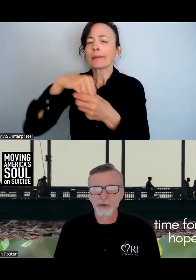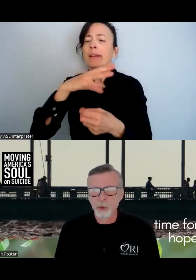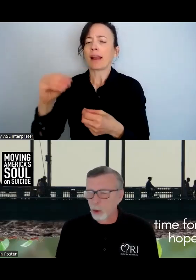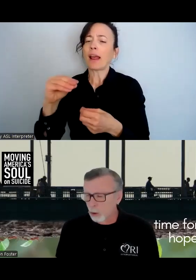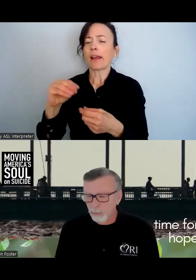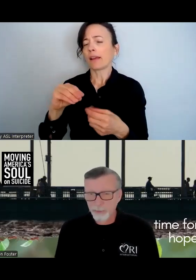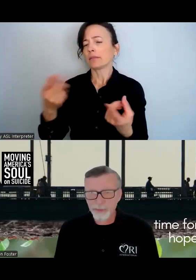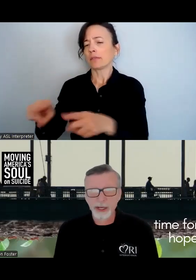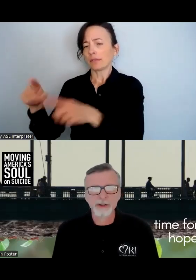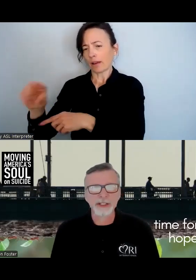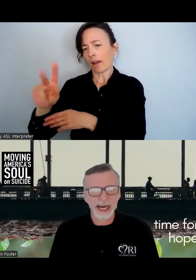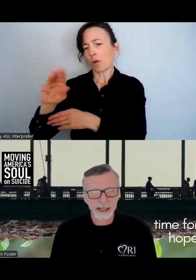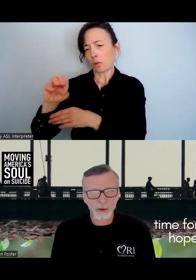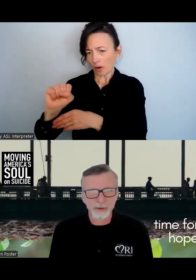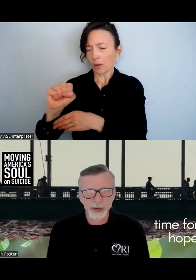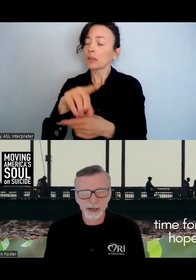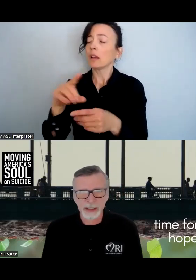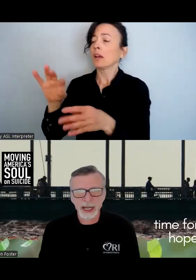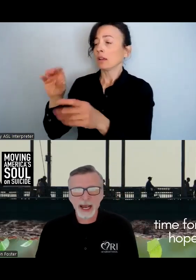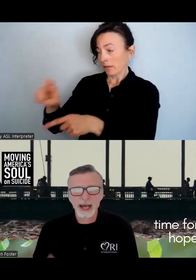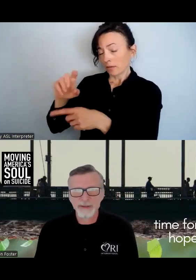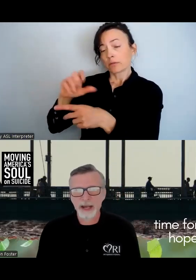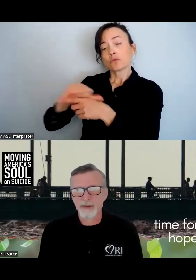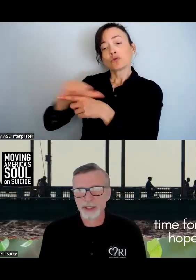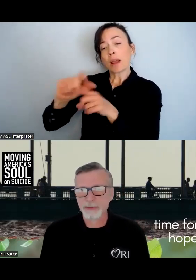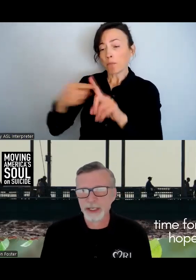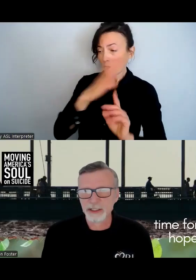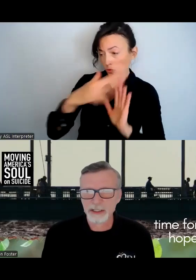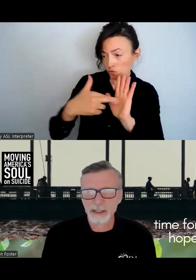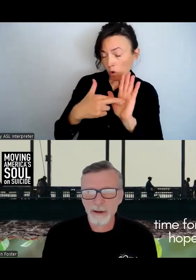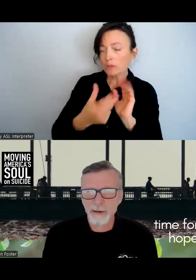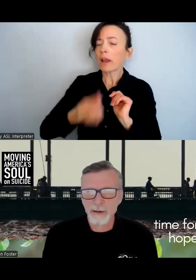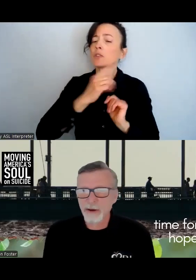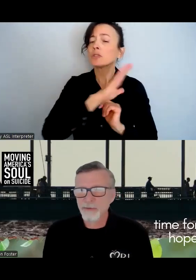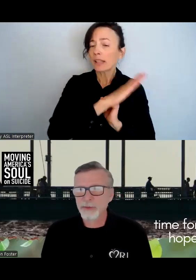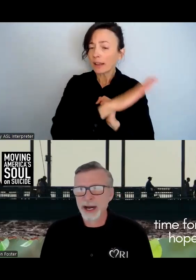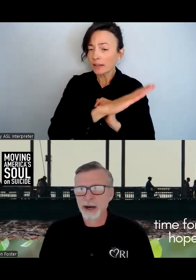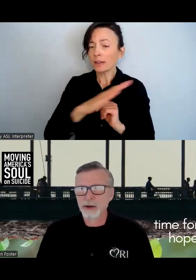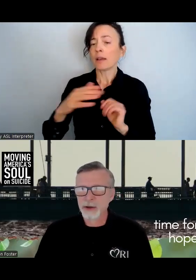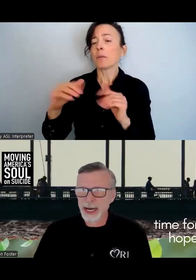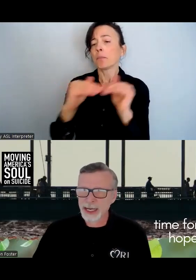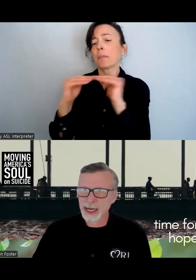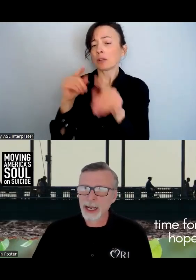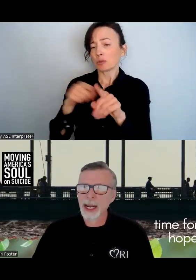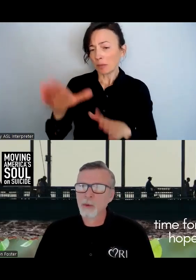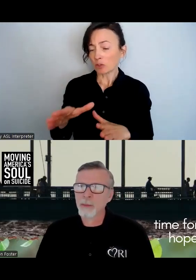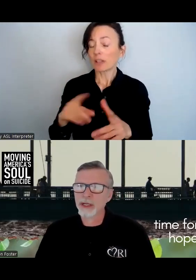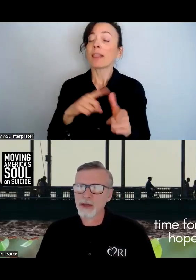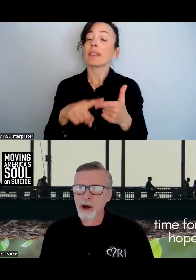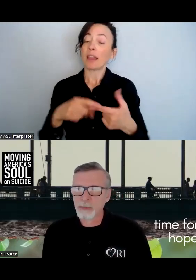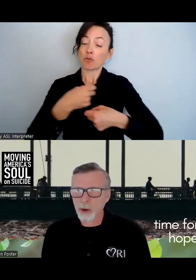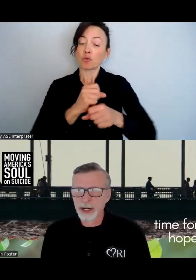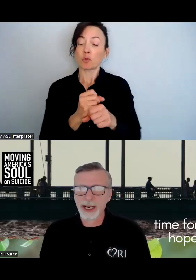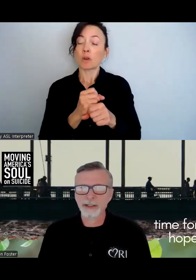training on the role, understanding the role of peers, and the value of peer specialists. From there, creating a